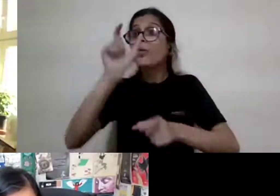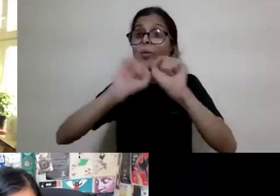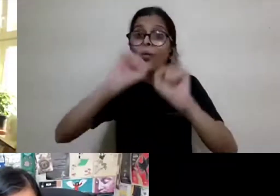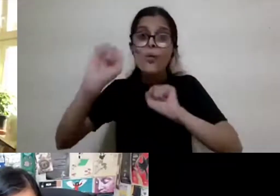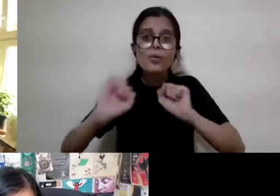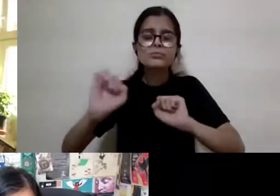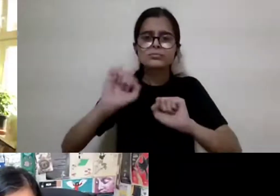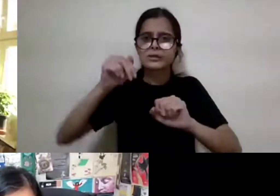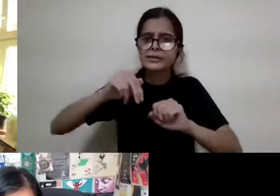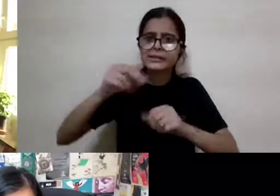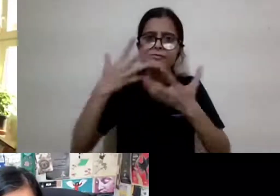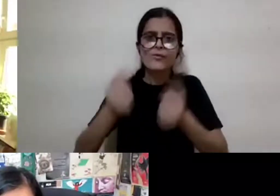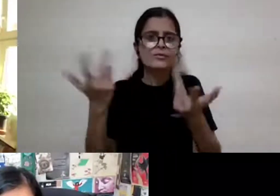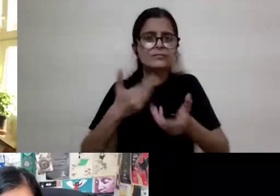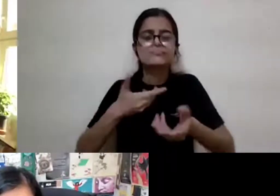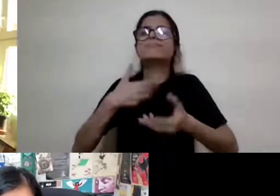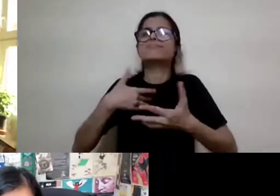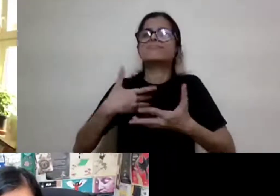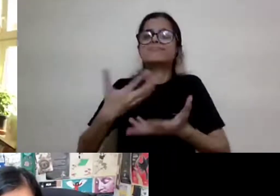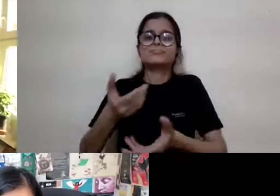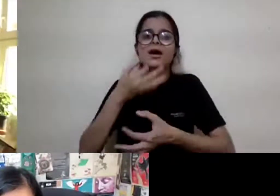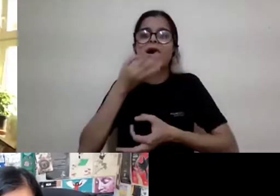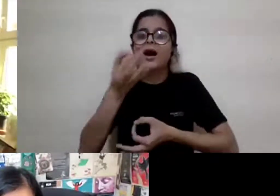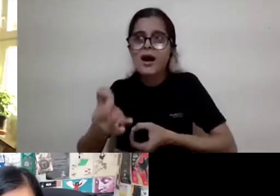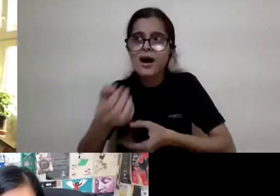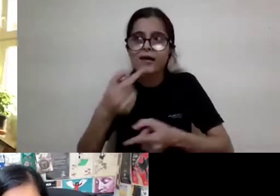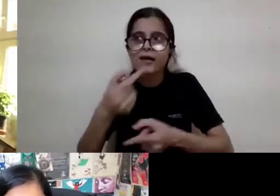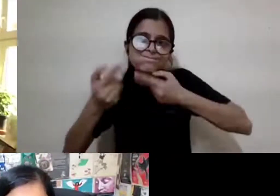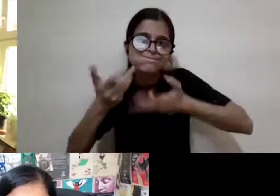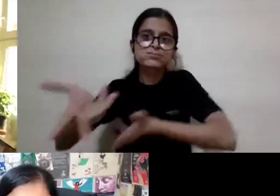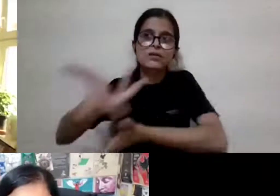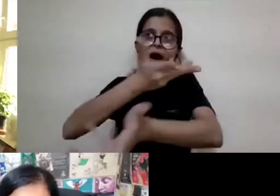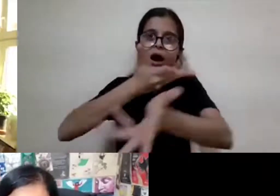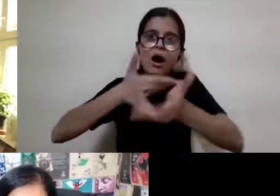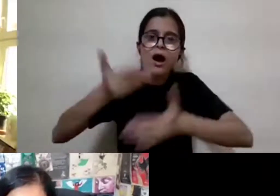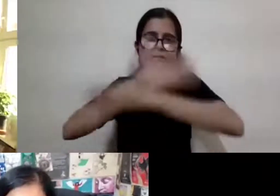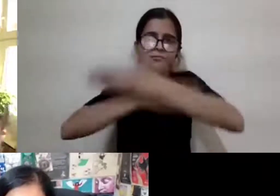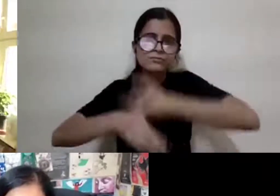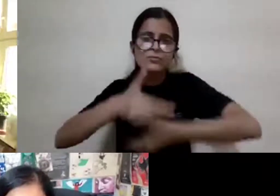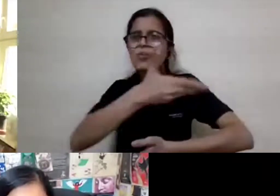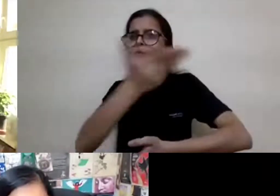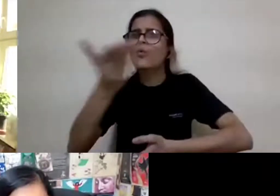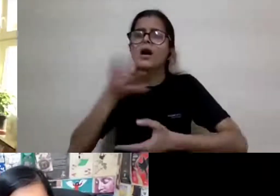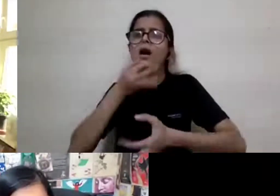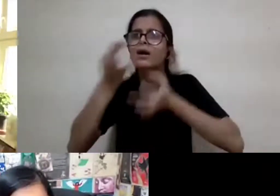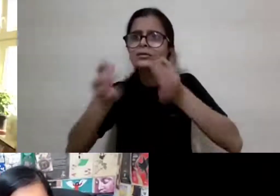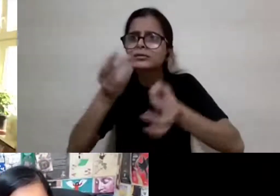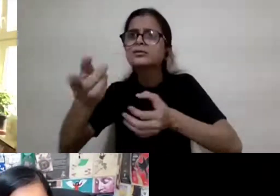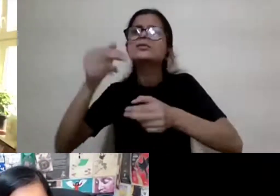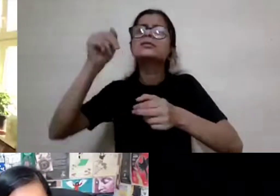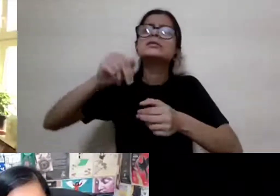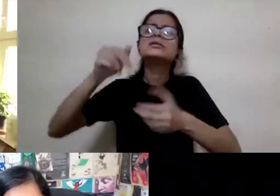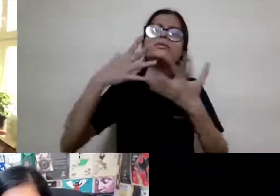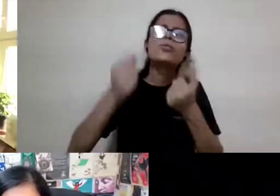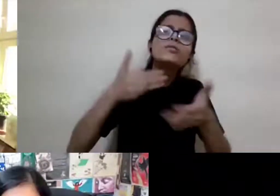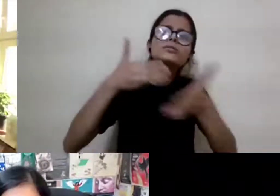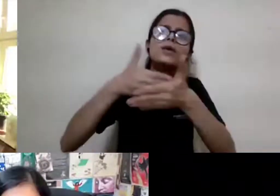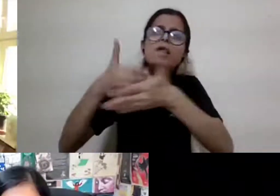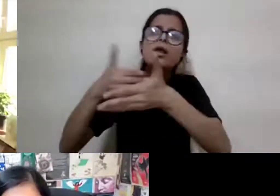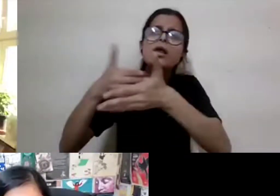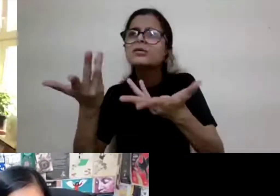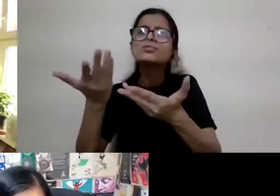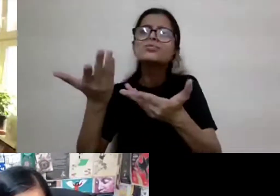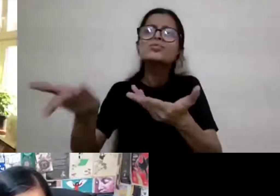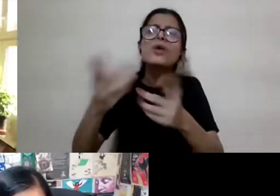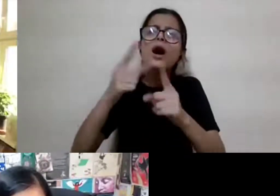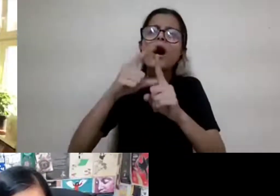most important thing. Trying to meet people, trying to ask them what kind of challenges they are